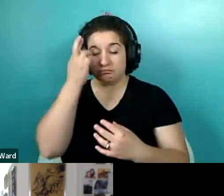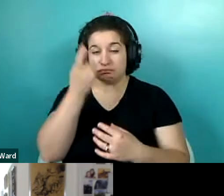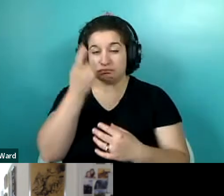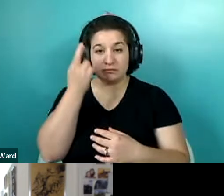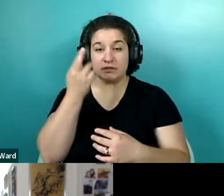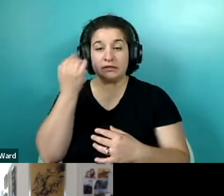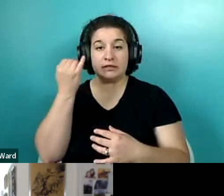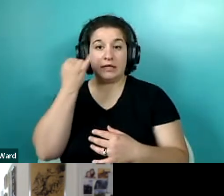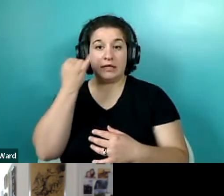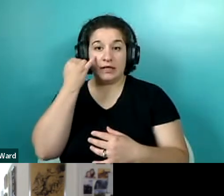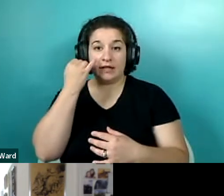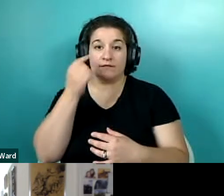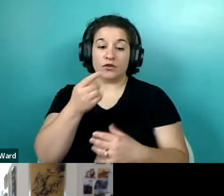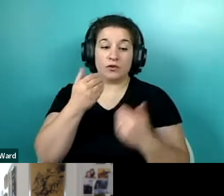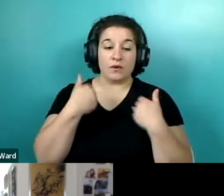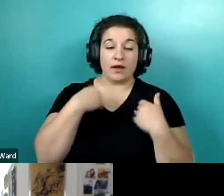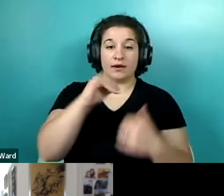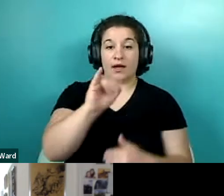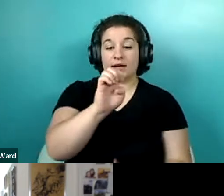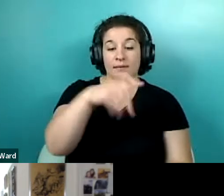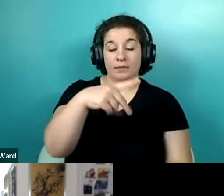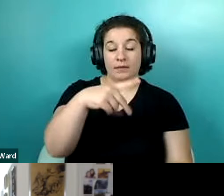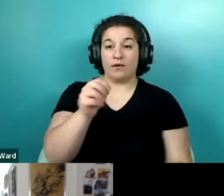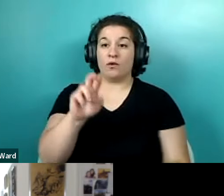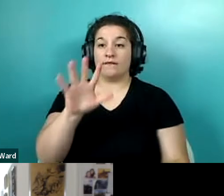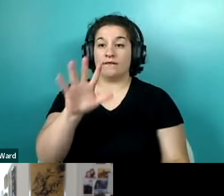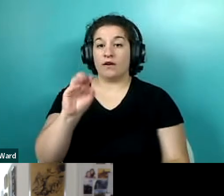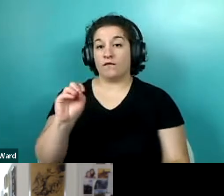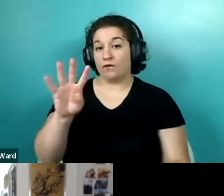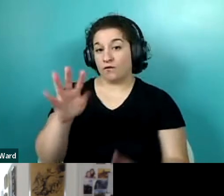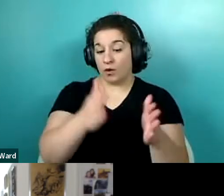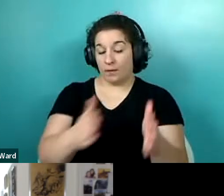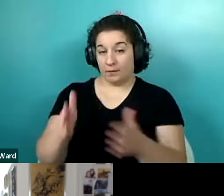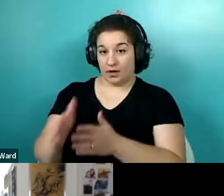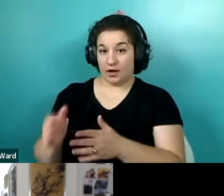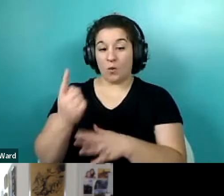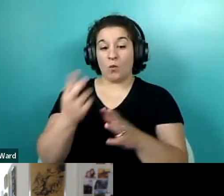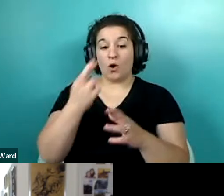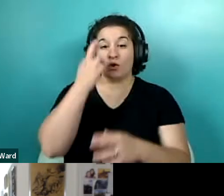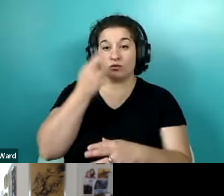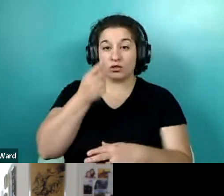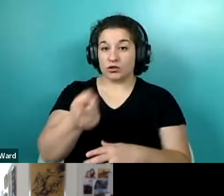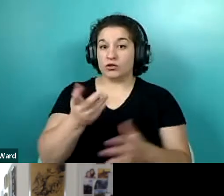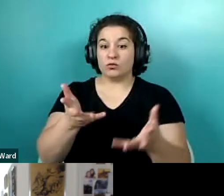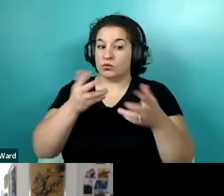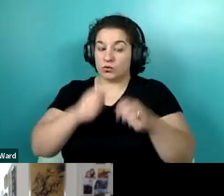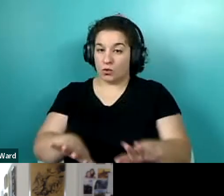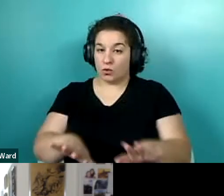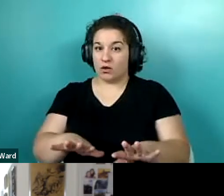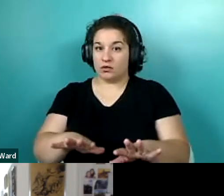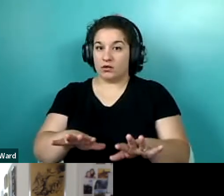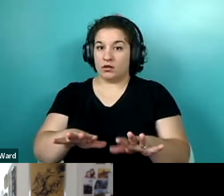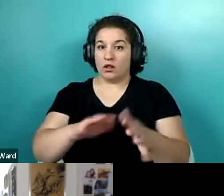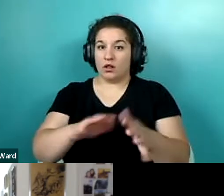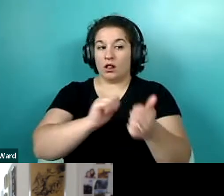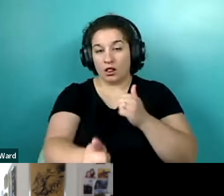an IEP or a 504 plan, that one of the reasons you don't want to let it lapse because you're embarrassed and